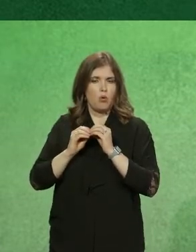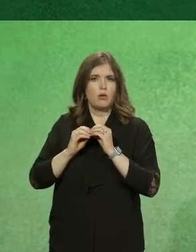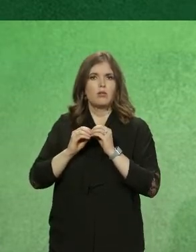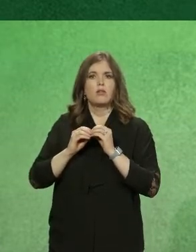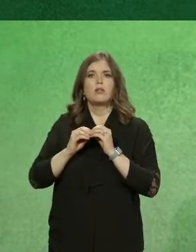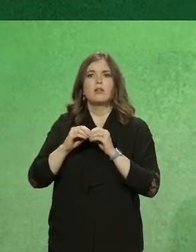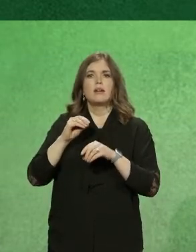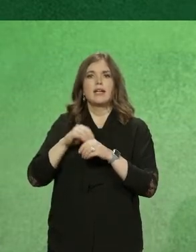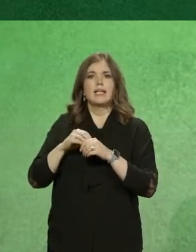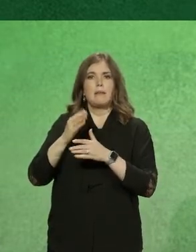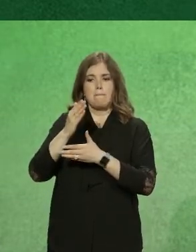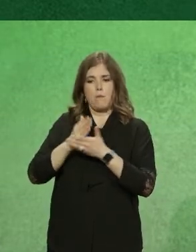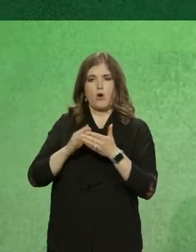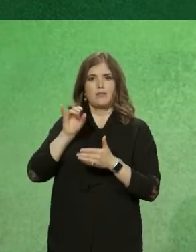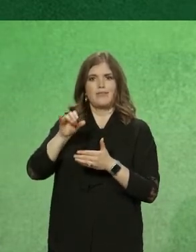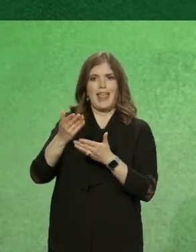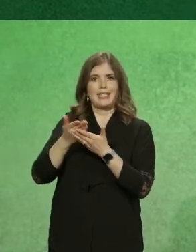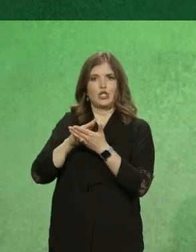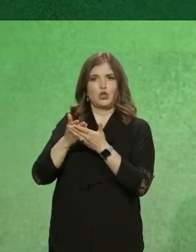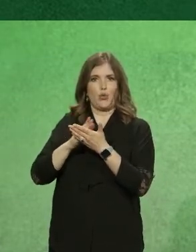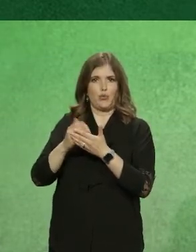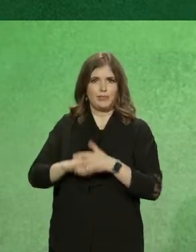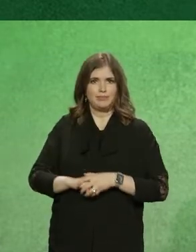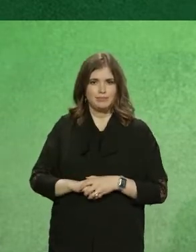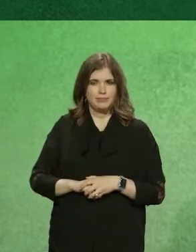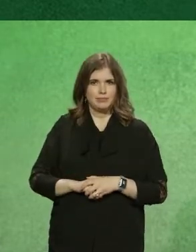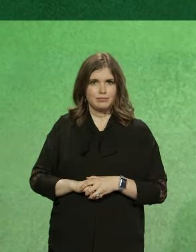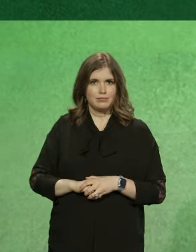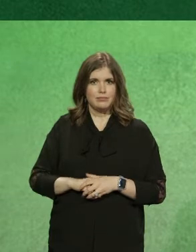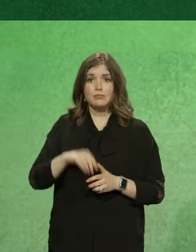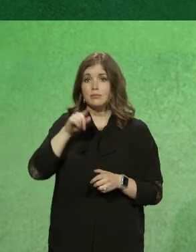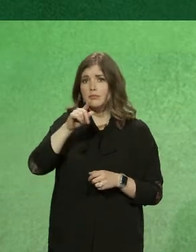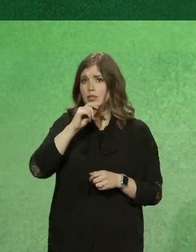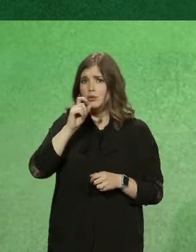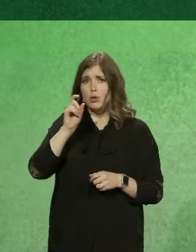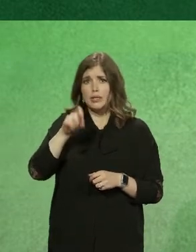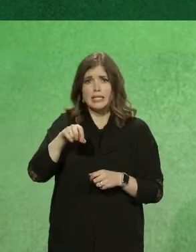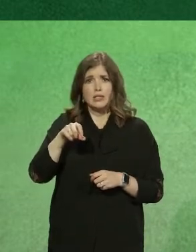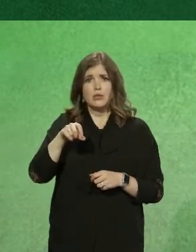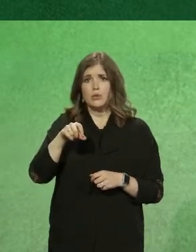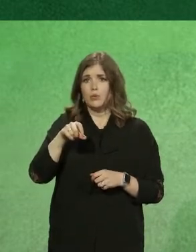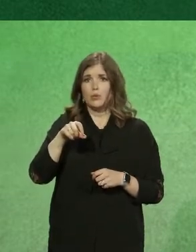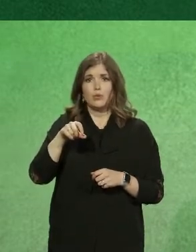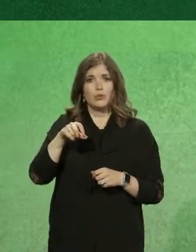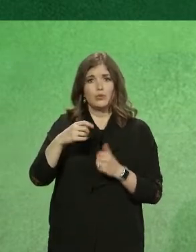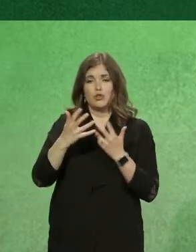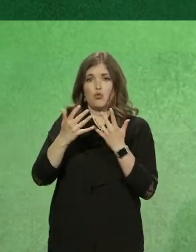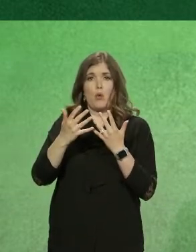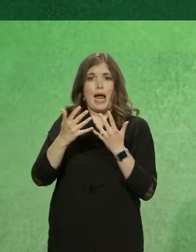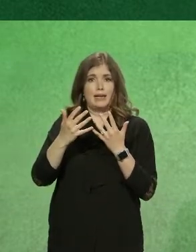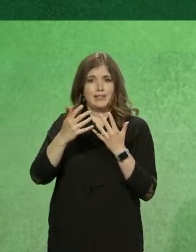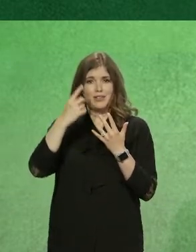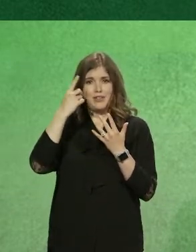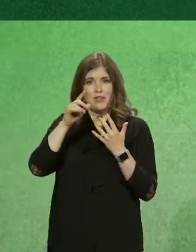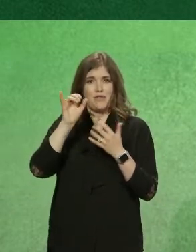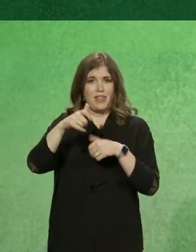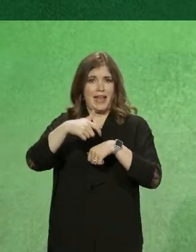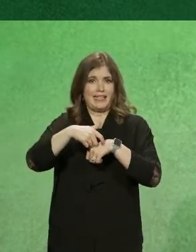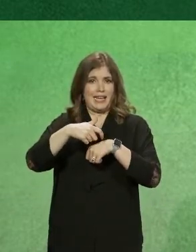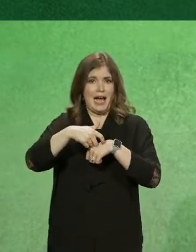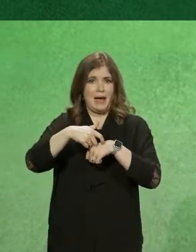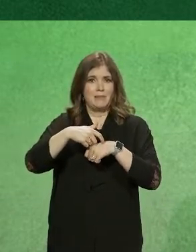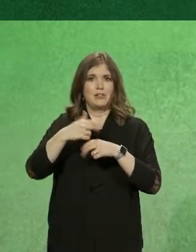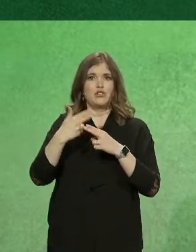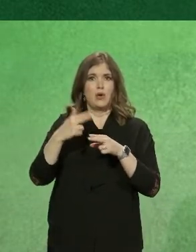the stove. So you will not need to wait for that a lot of time to fry